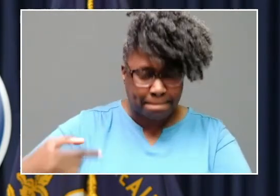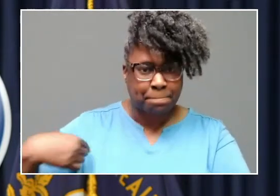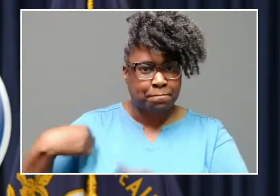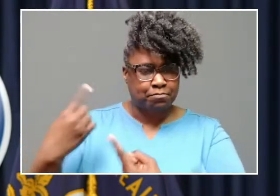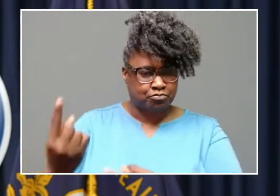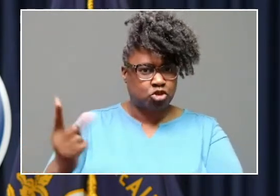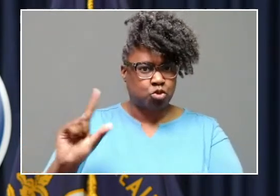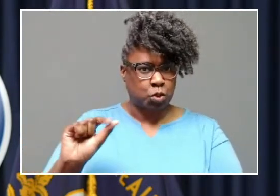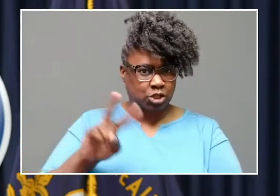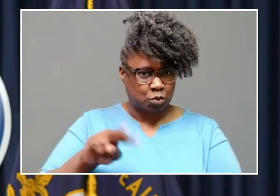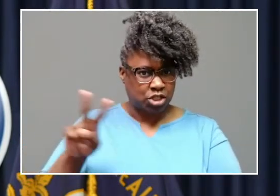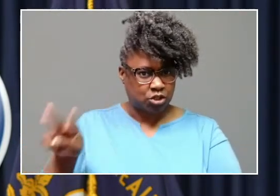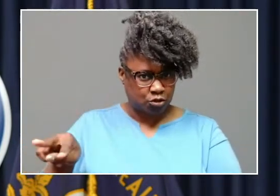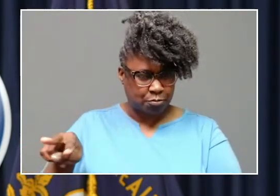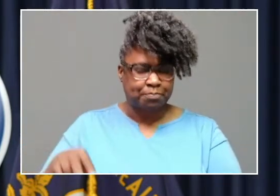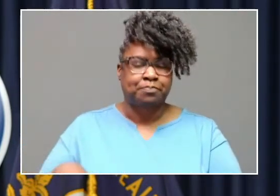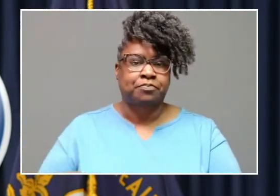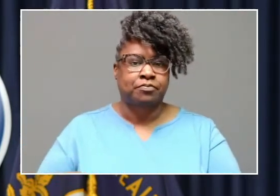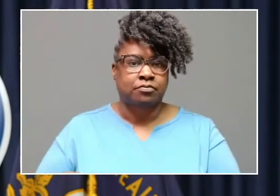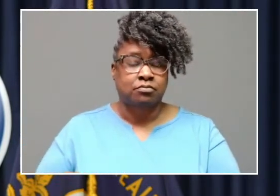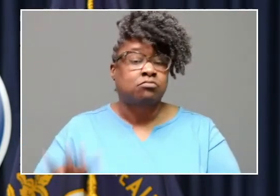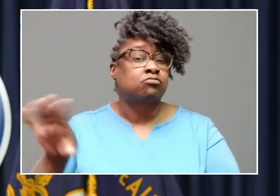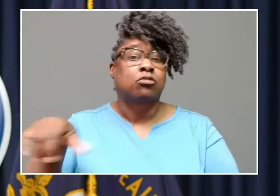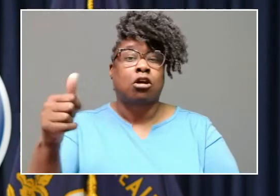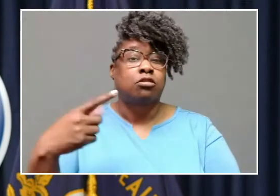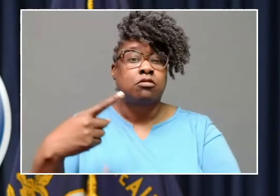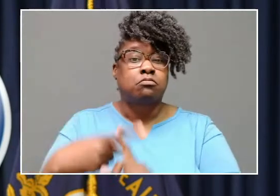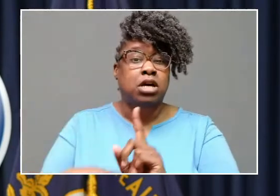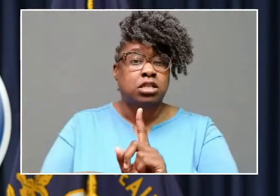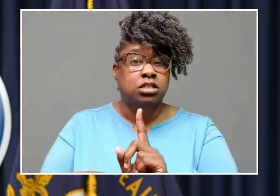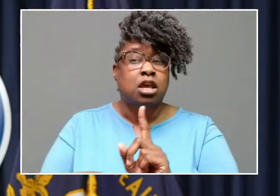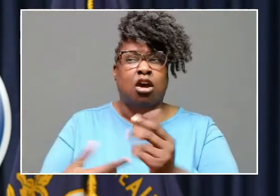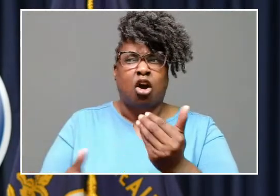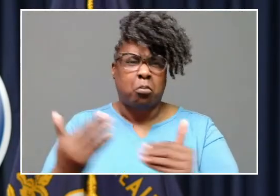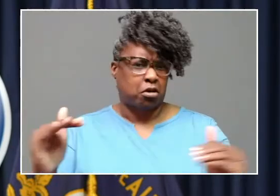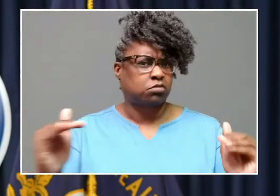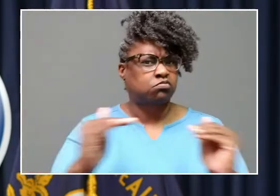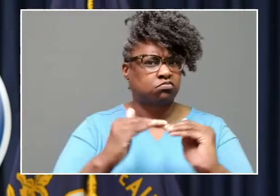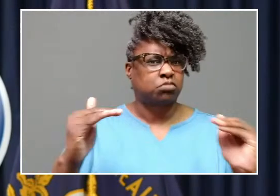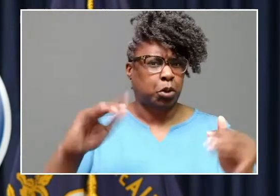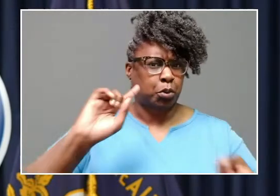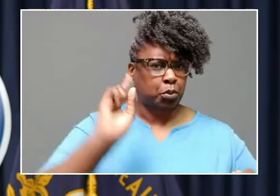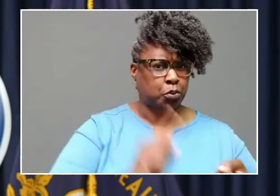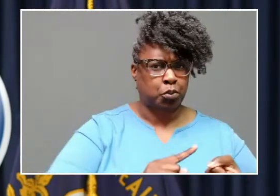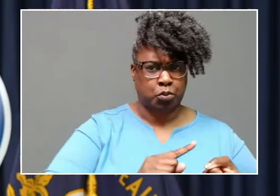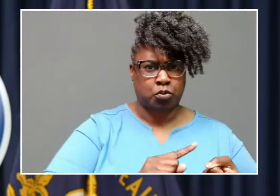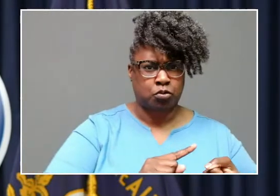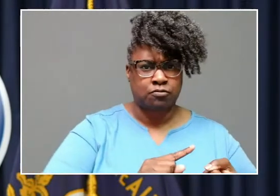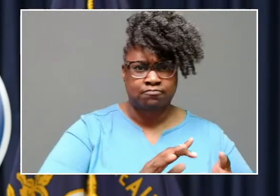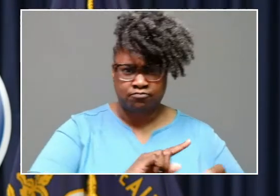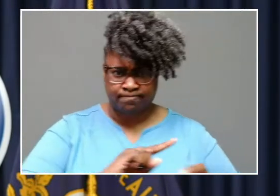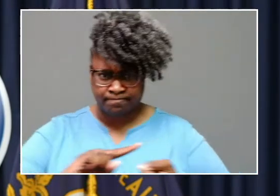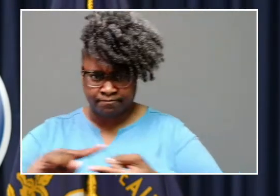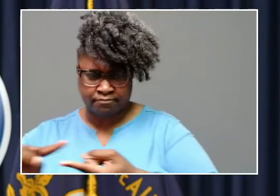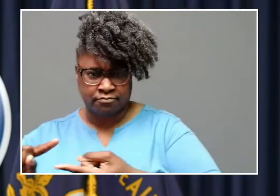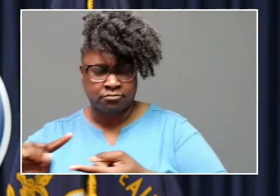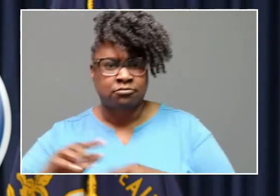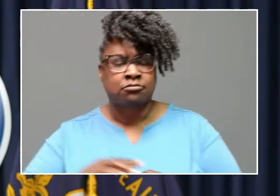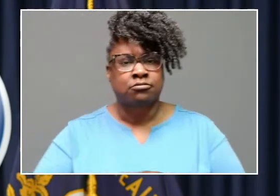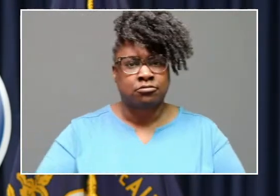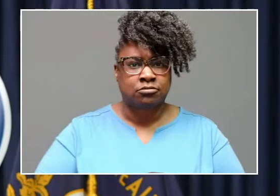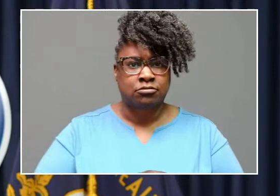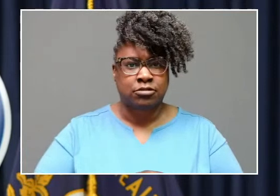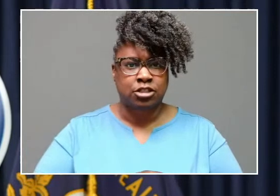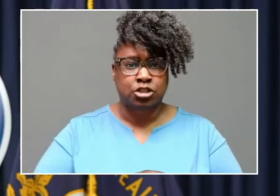That, along with the other months being nearly that low, means we have been at or below the lowest unemployment rates